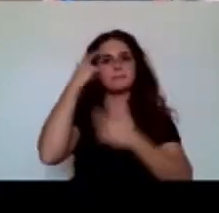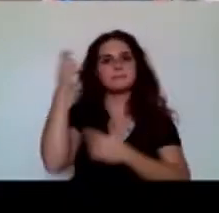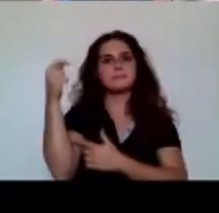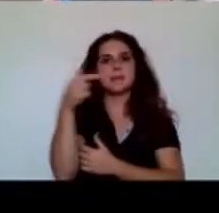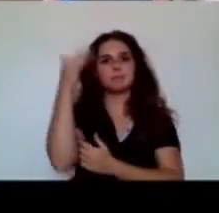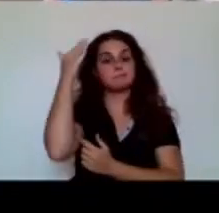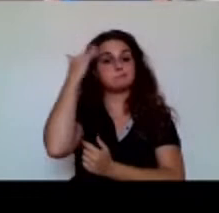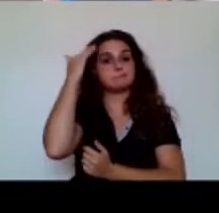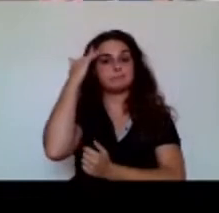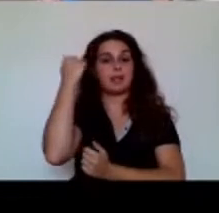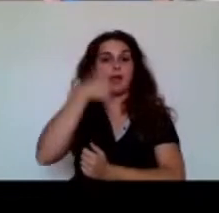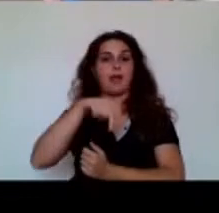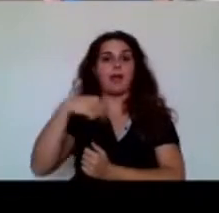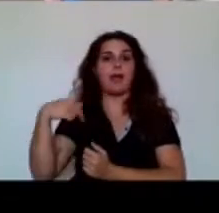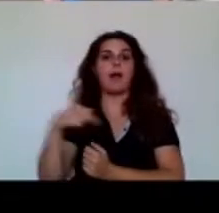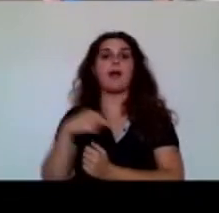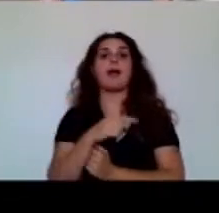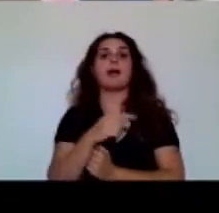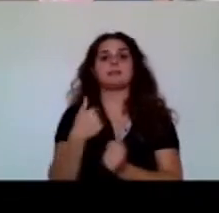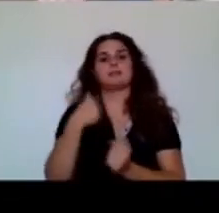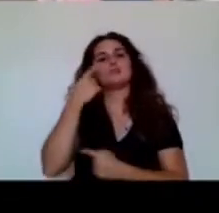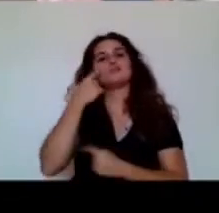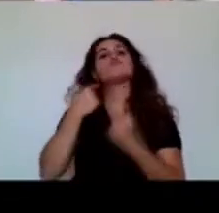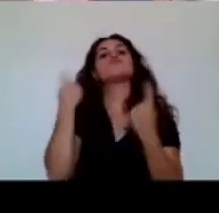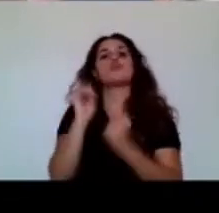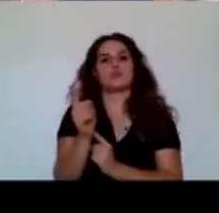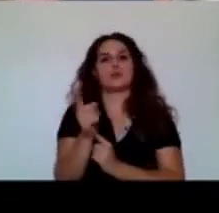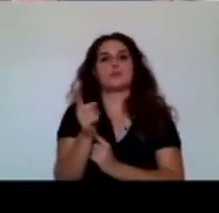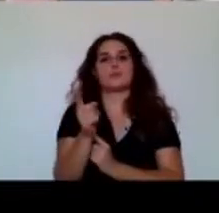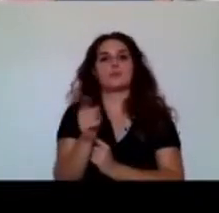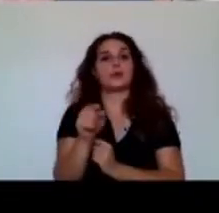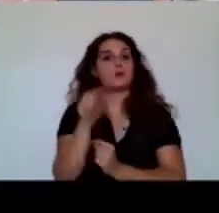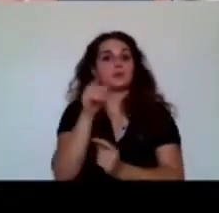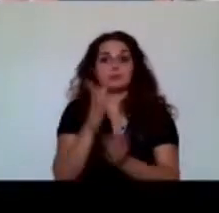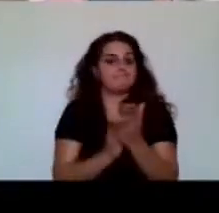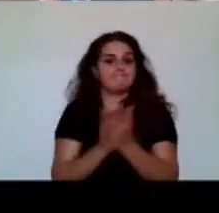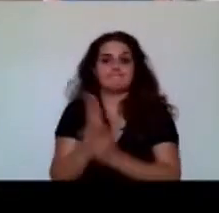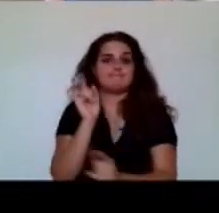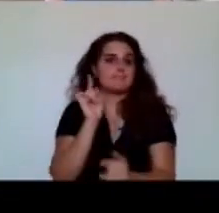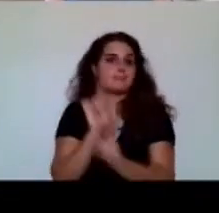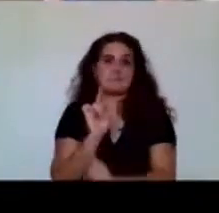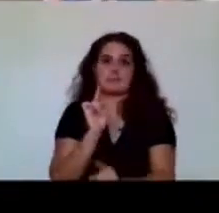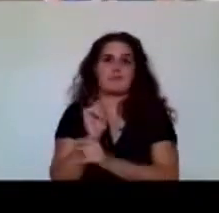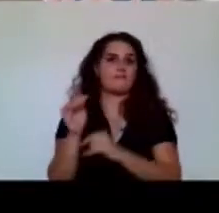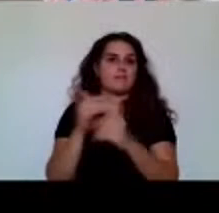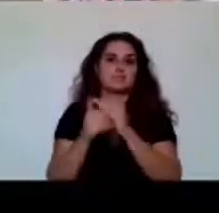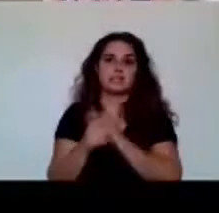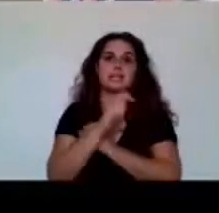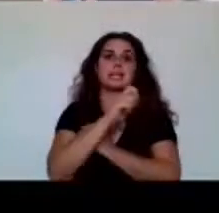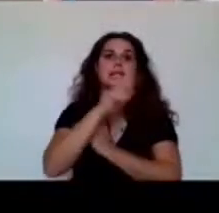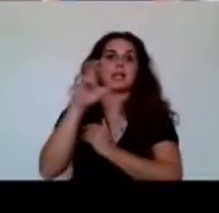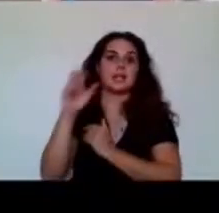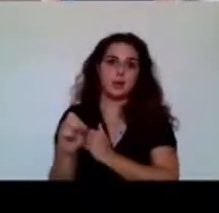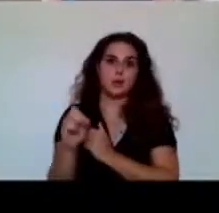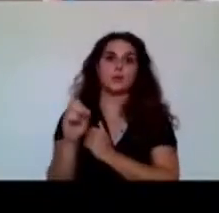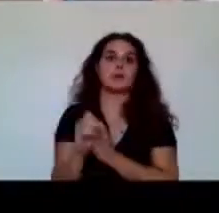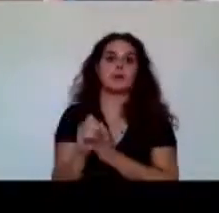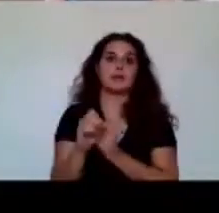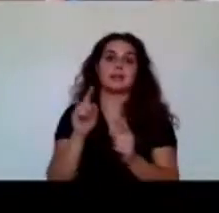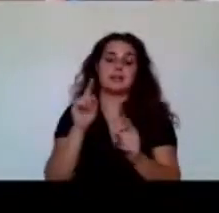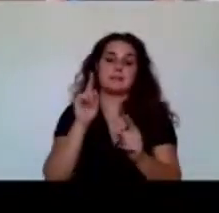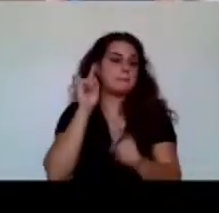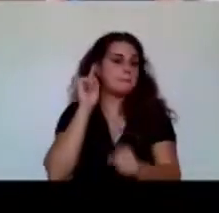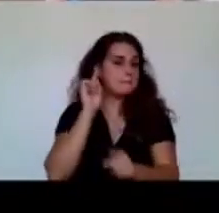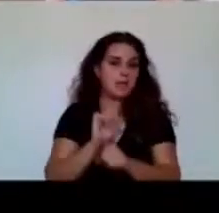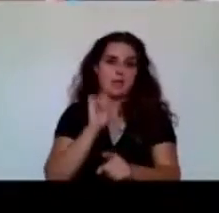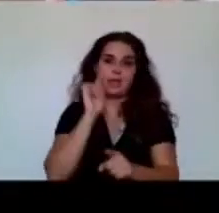have, what I showed you is that you're just going to continue to make those mistakes and they might override your